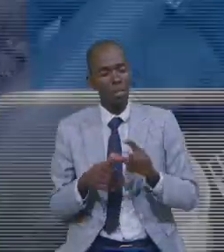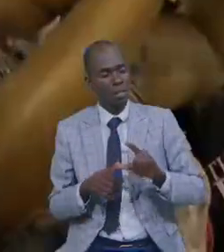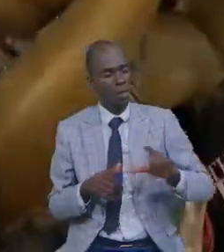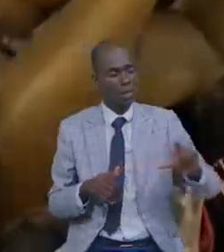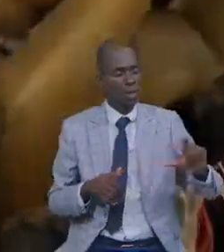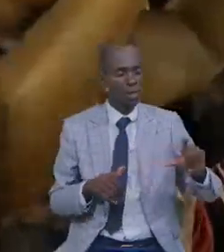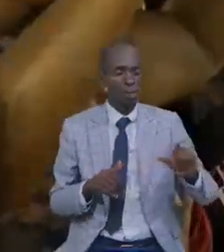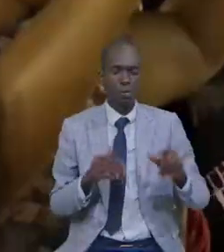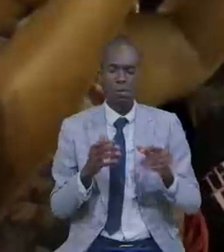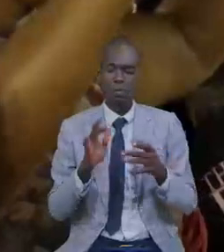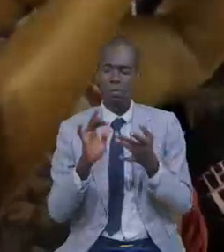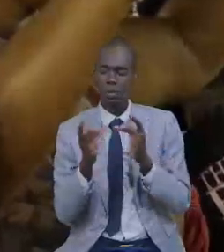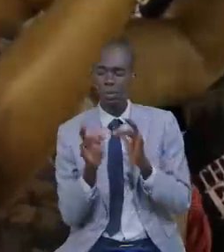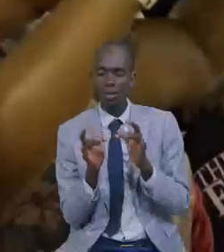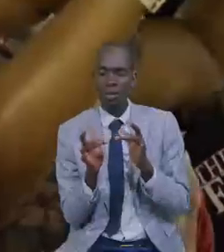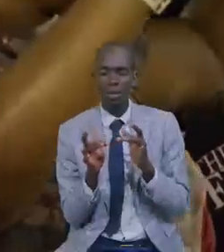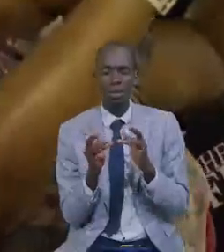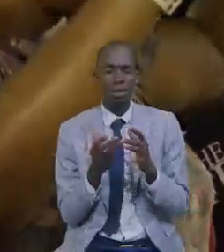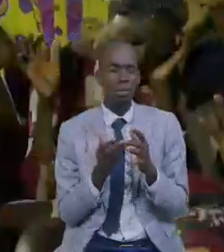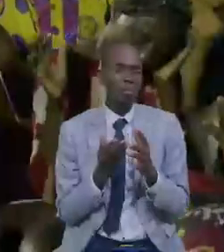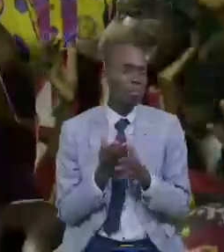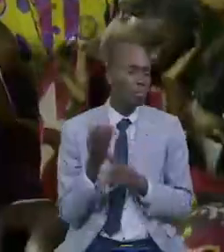online, over the radio,